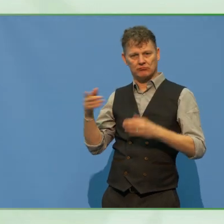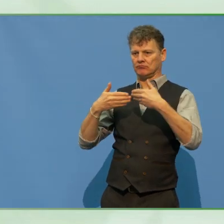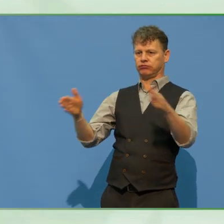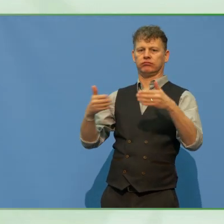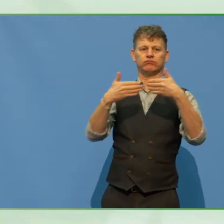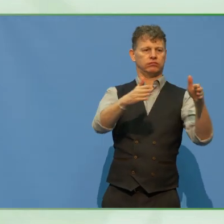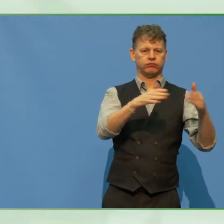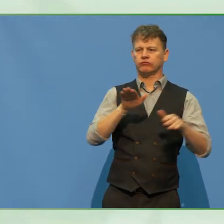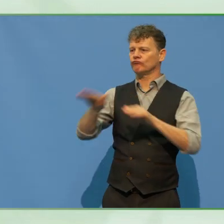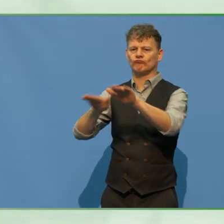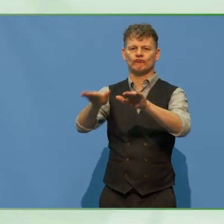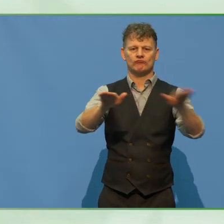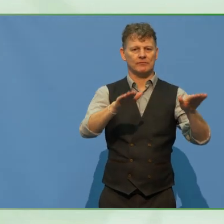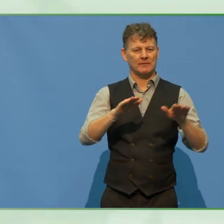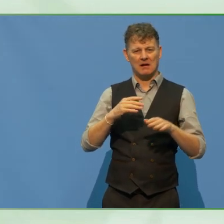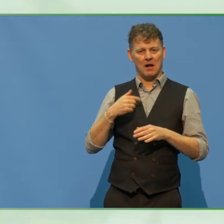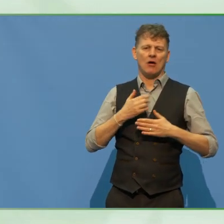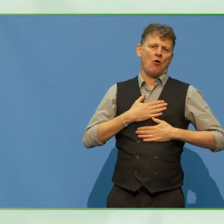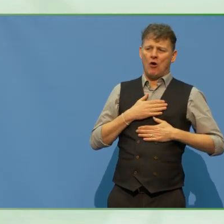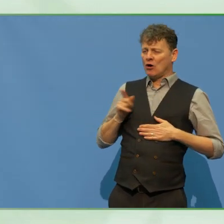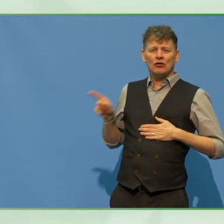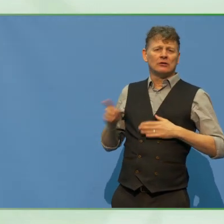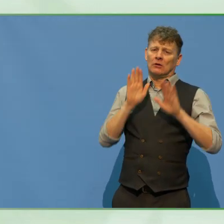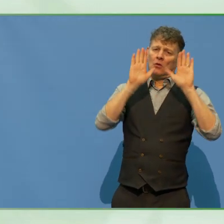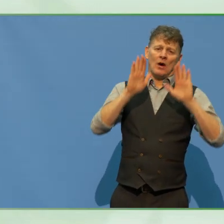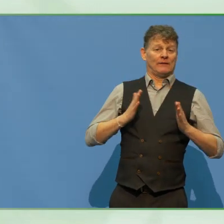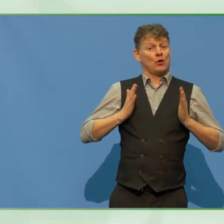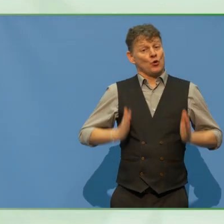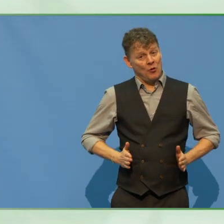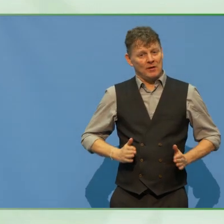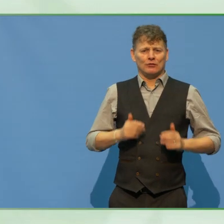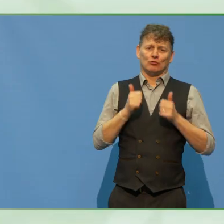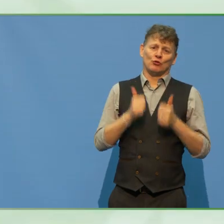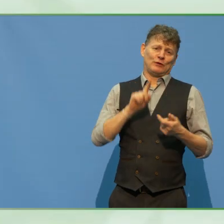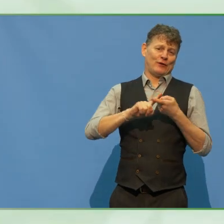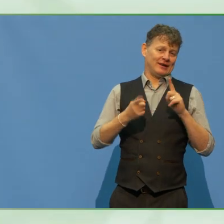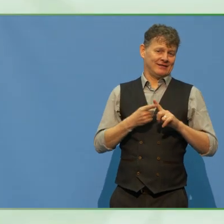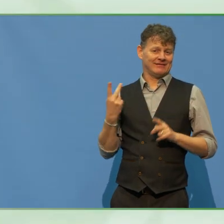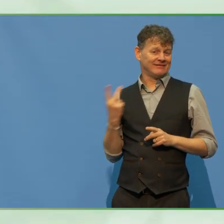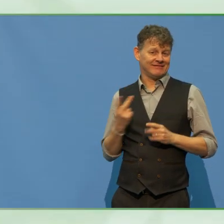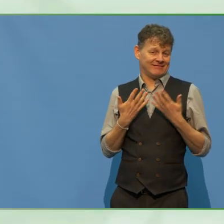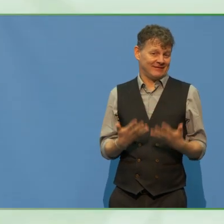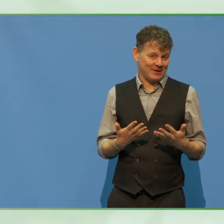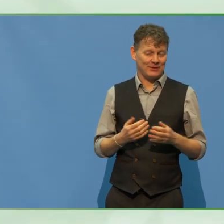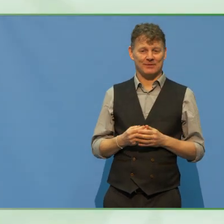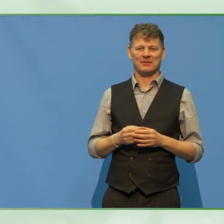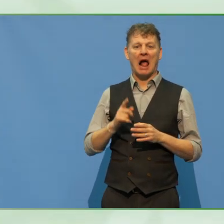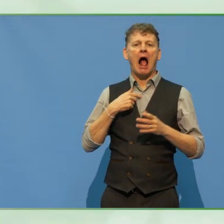Sinead as a human and a friend. And we're going to dig into a little bit more than that before we get too